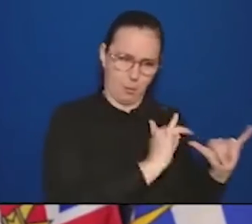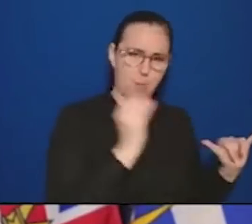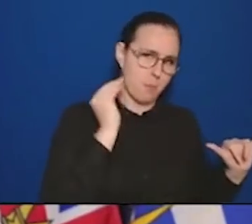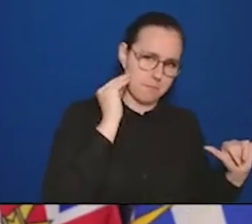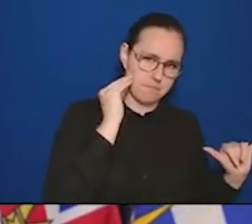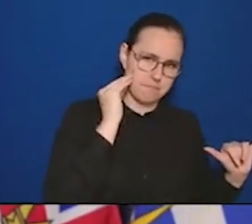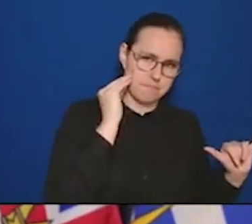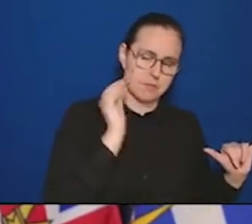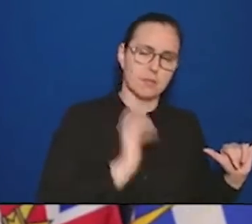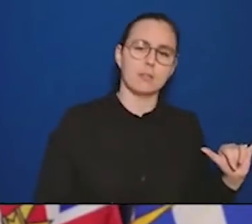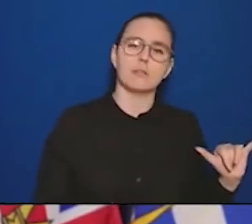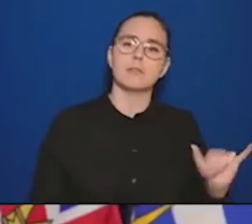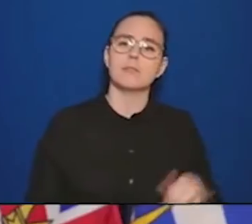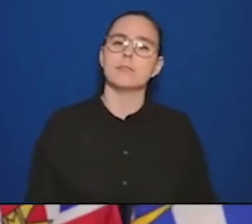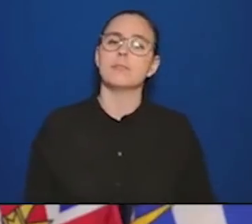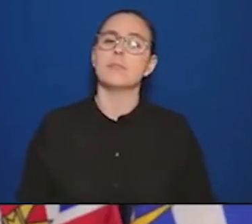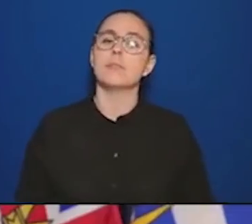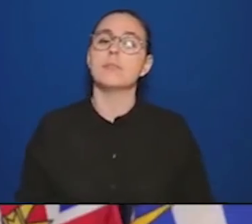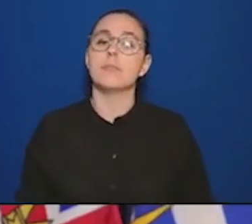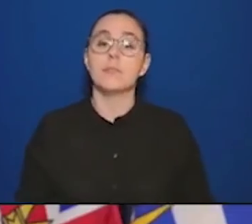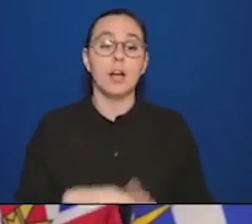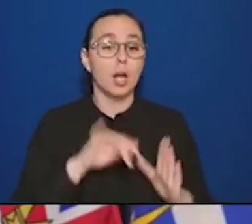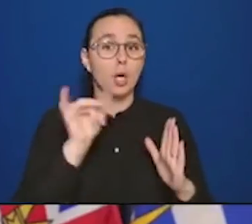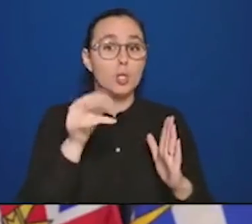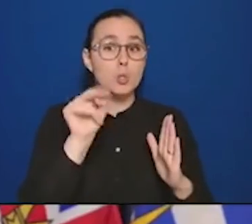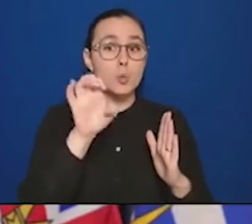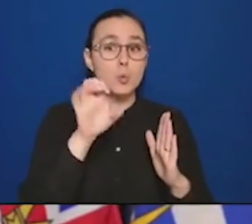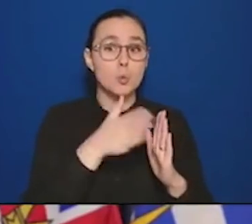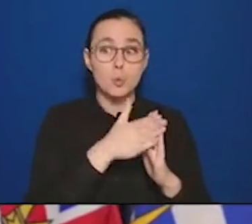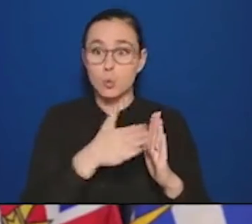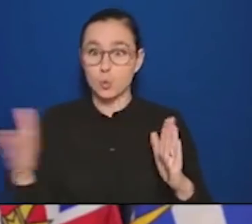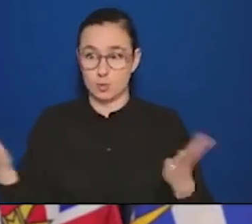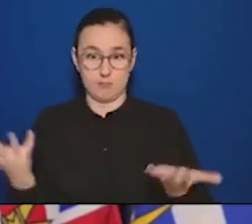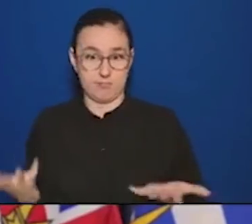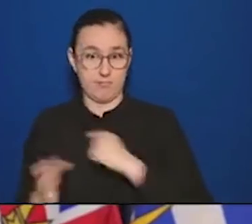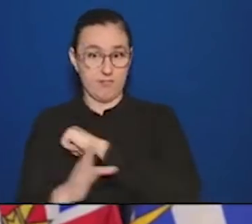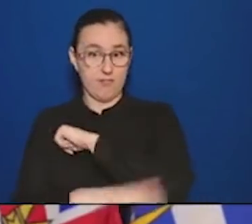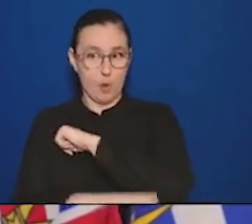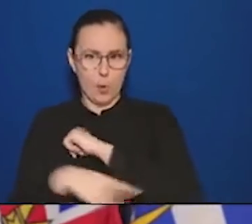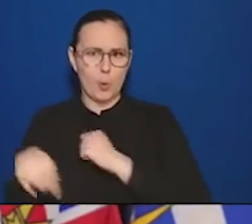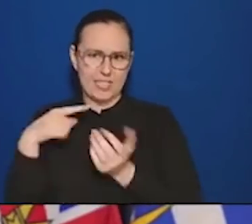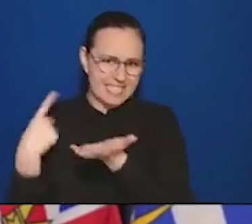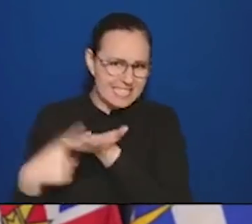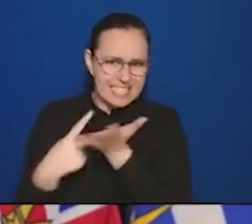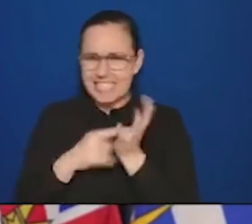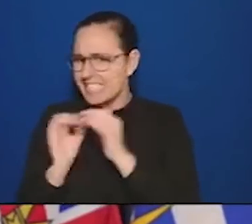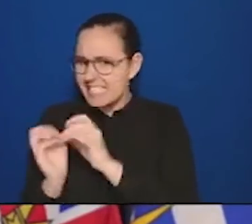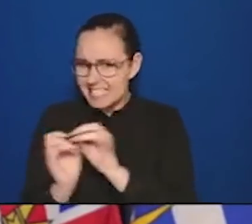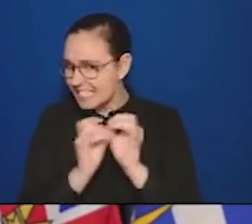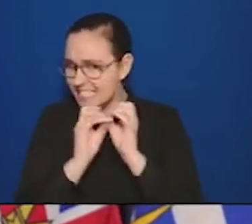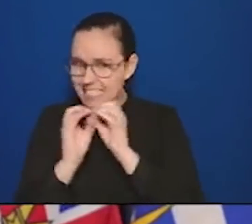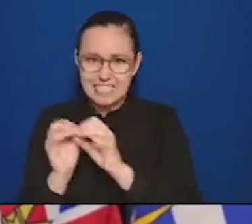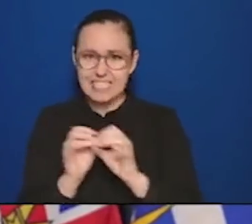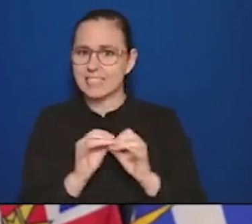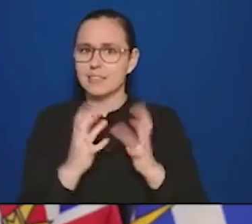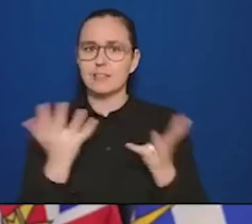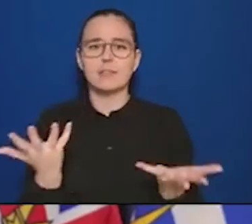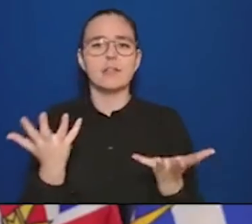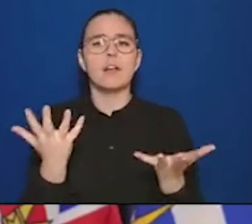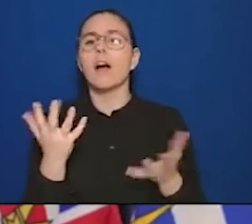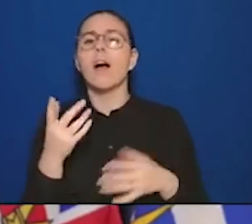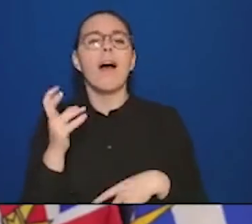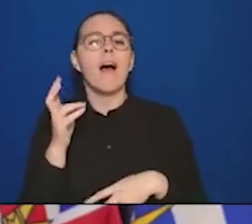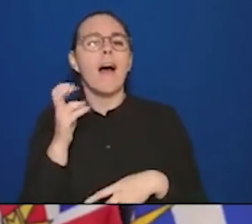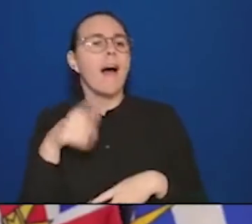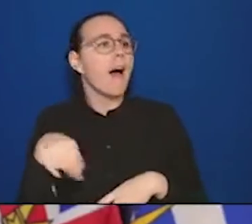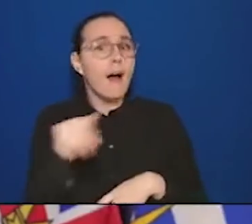that 98% of employers also show that there is no abuse. So I think it is a win-win situation for all. Binder,